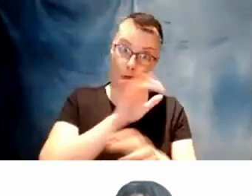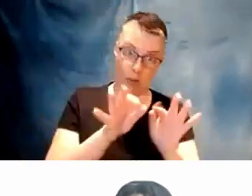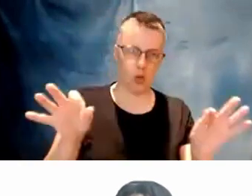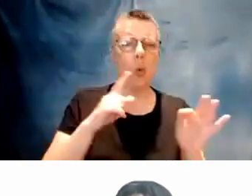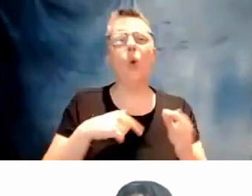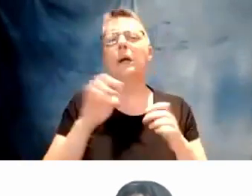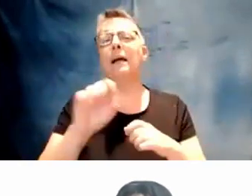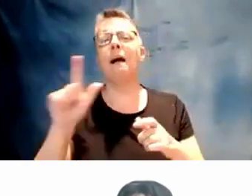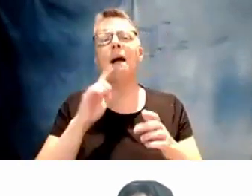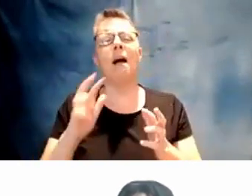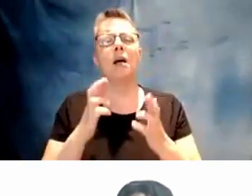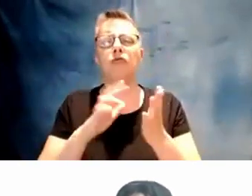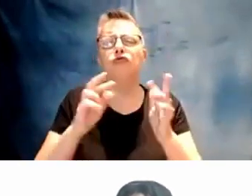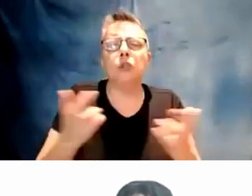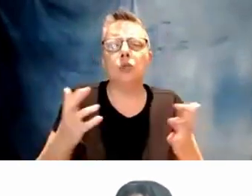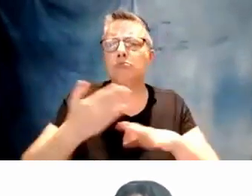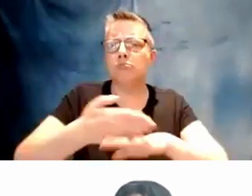resources?